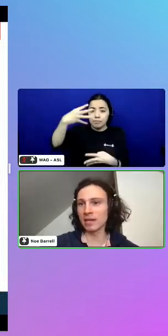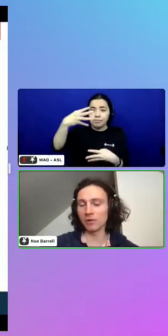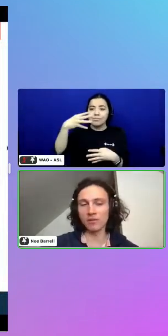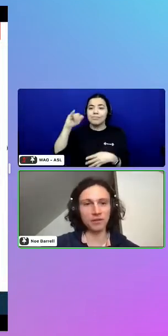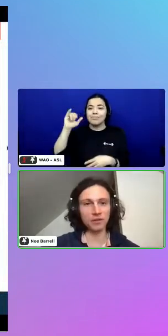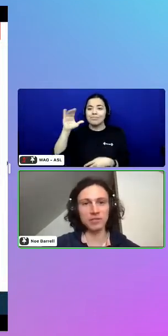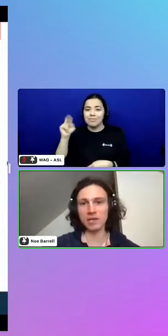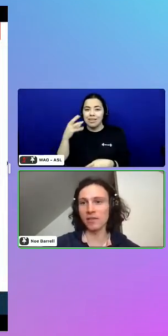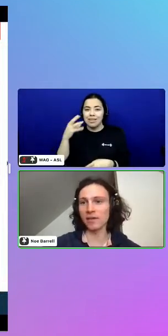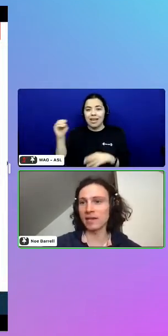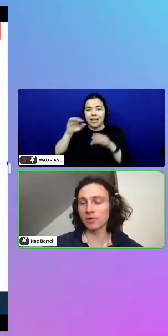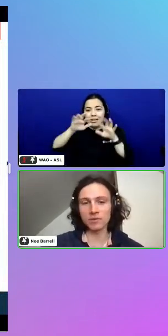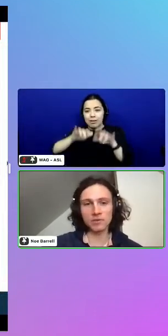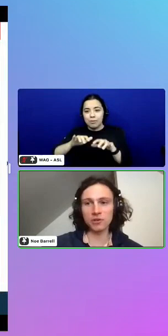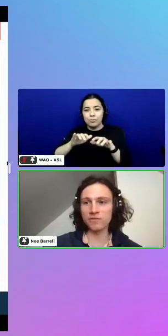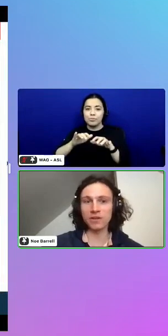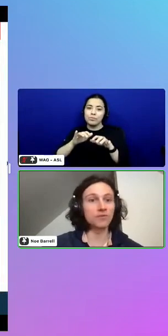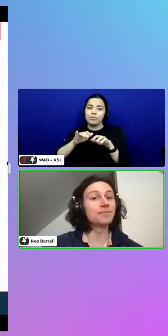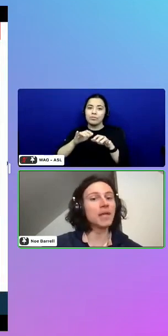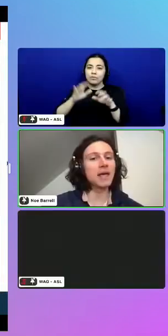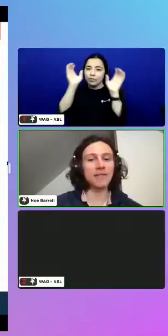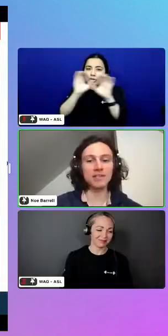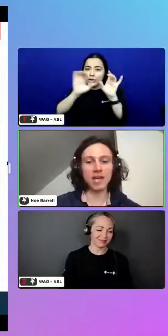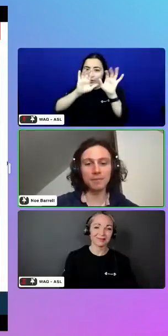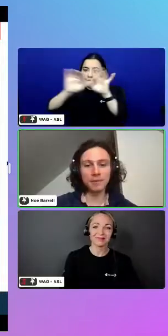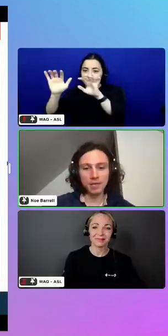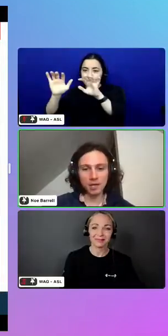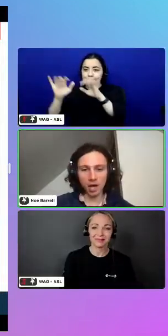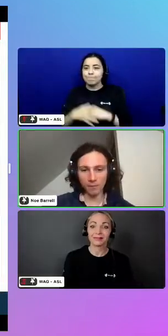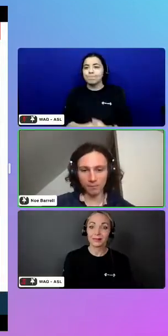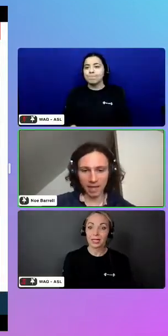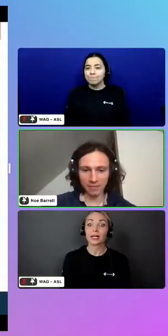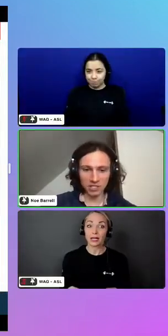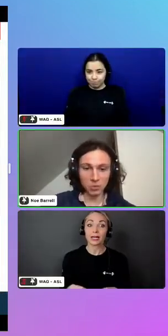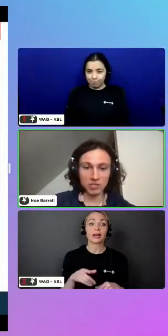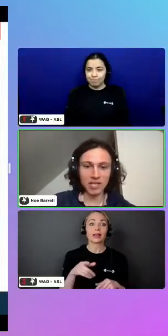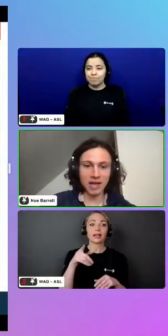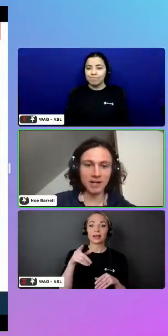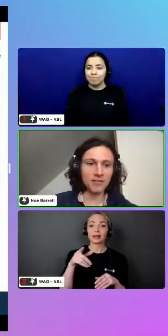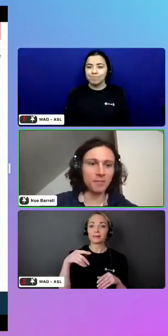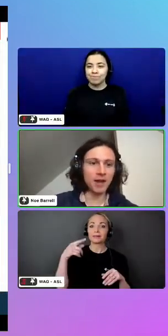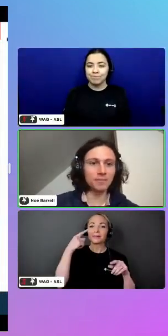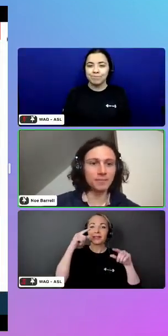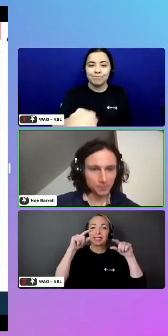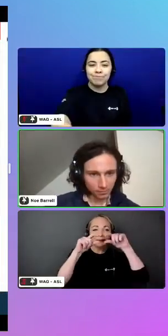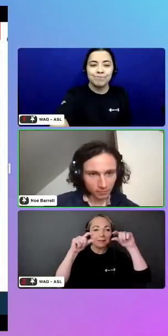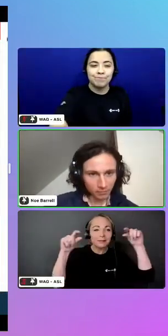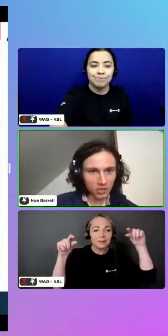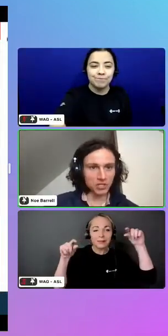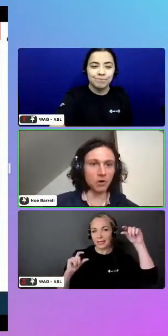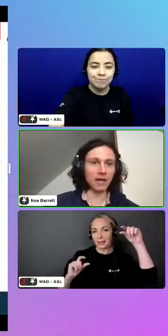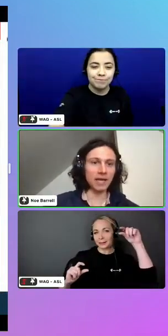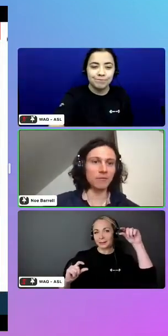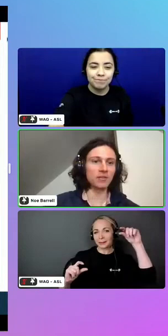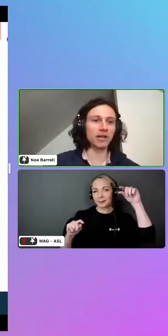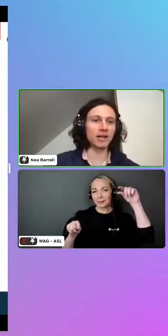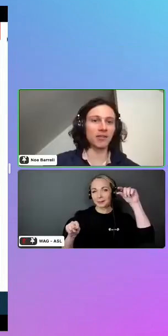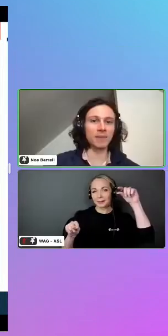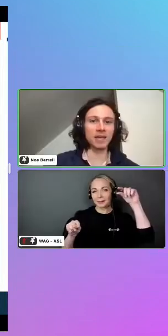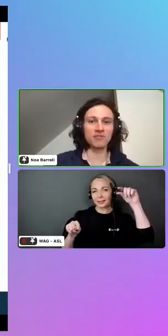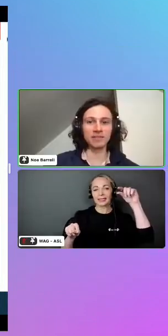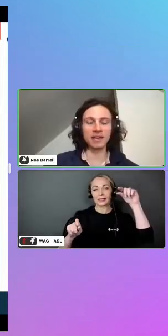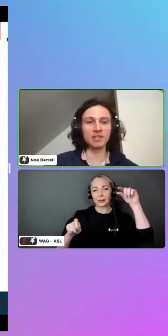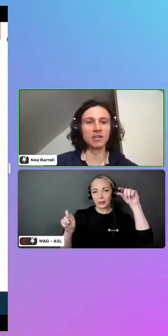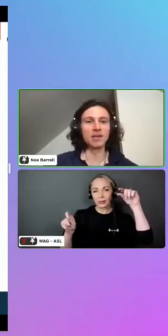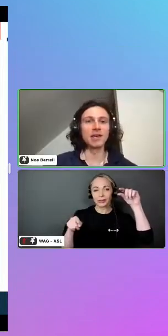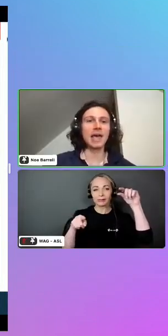and the input fields of the input search field at the top, and the switch down here at the bottom. So again, we can look at another